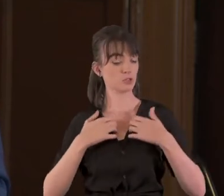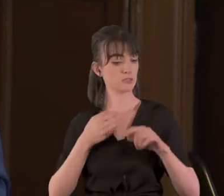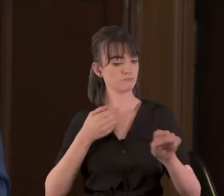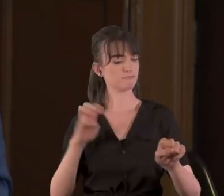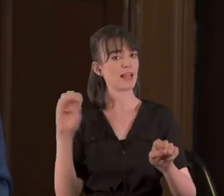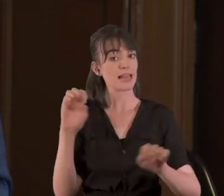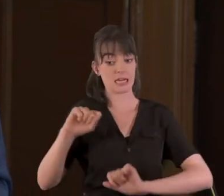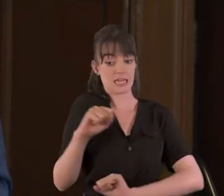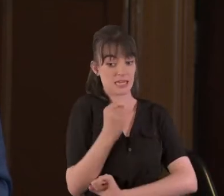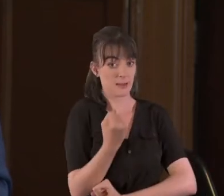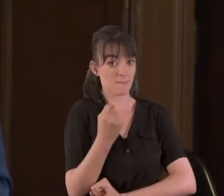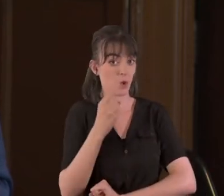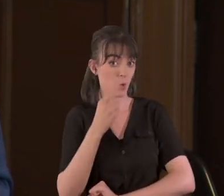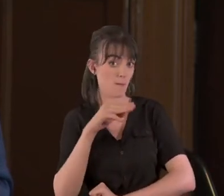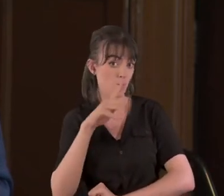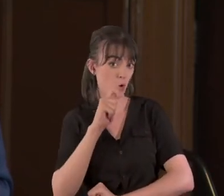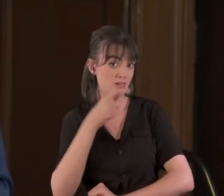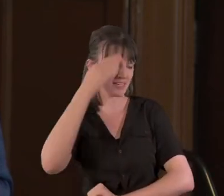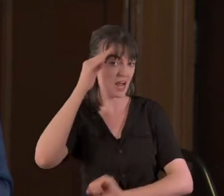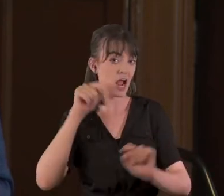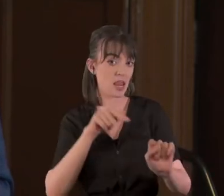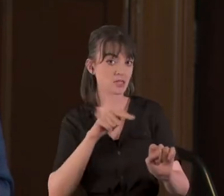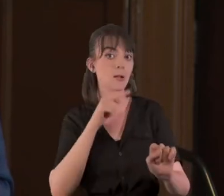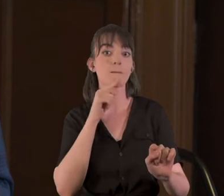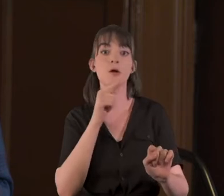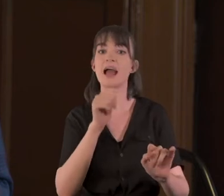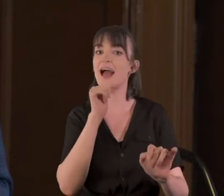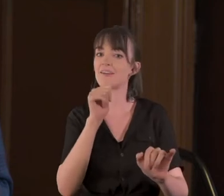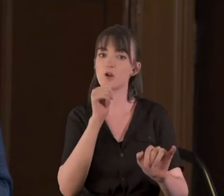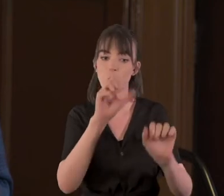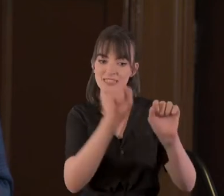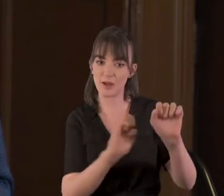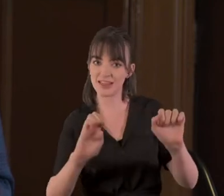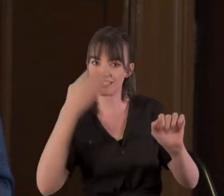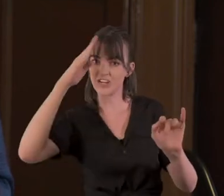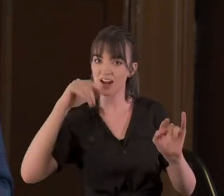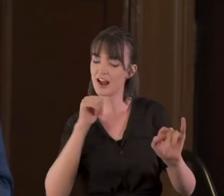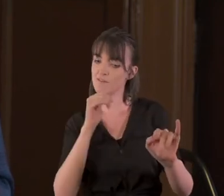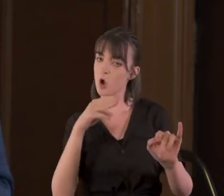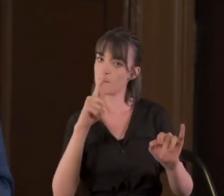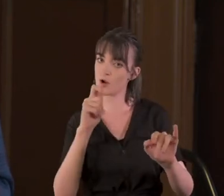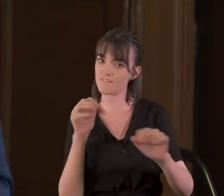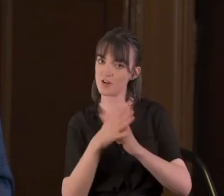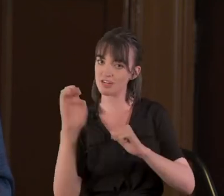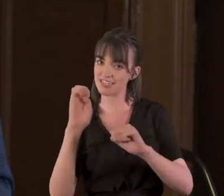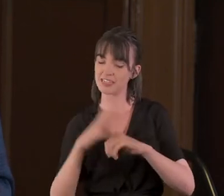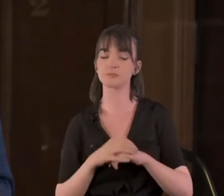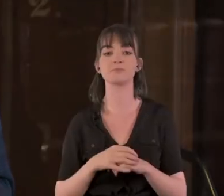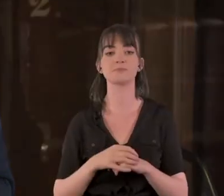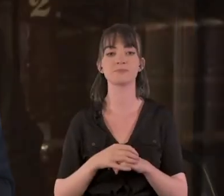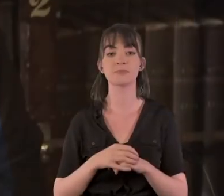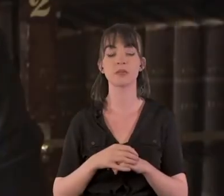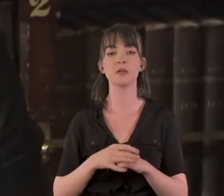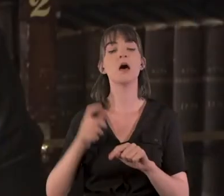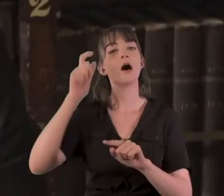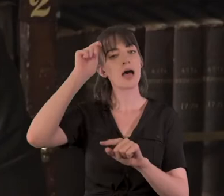Ireland, but of course, crucially, it doesn't have a port in Southeast Ireland. Mm-hmm. No, I think, and I think maybe some of the concerns